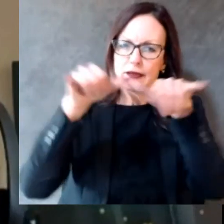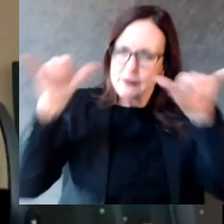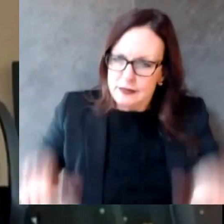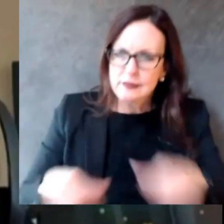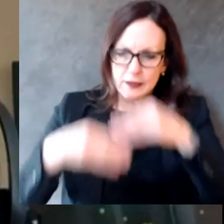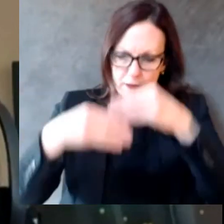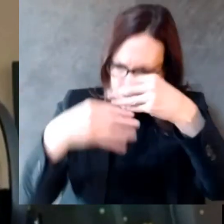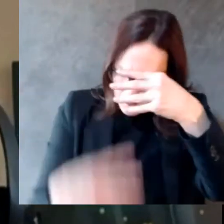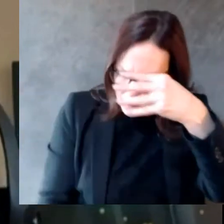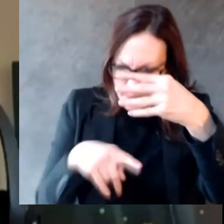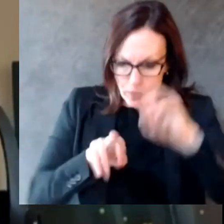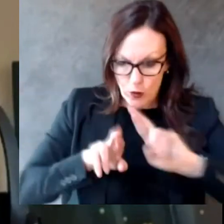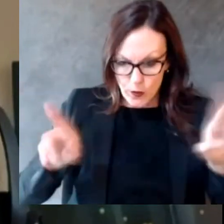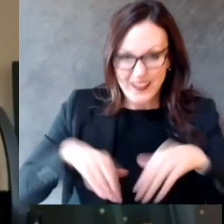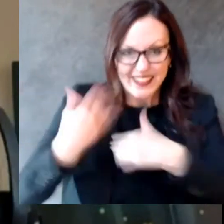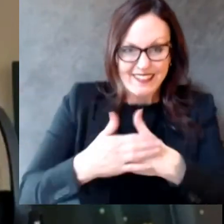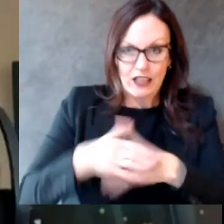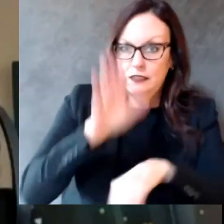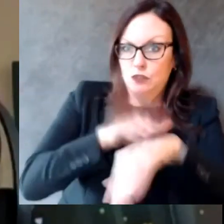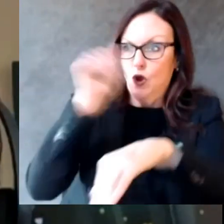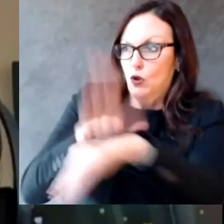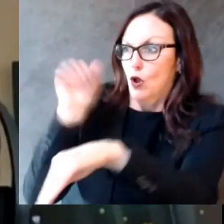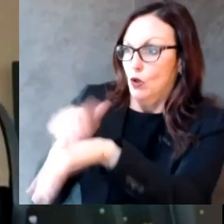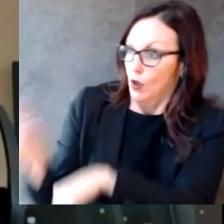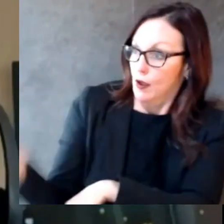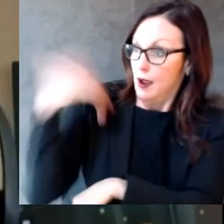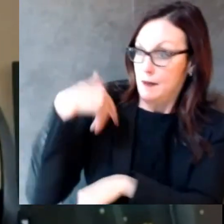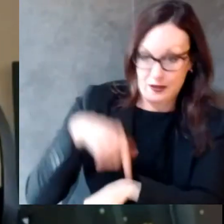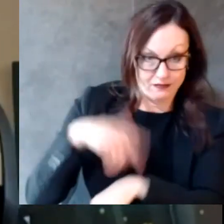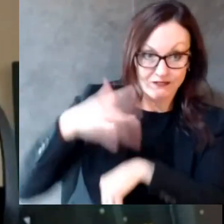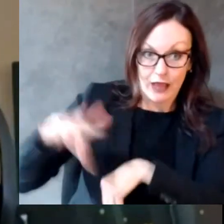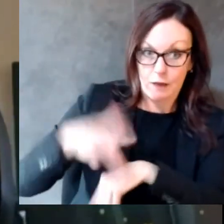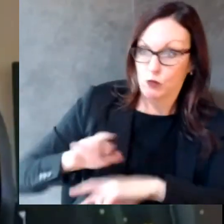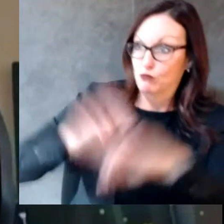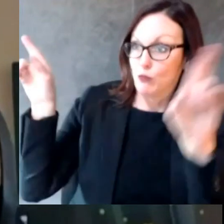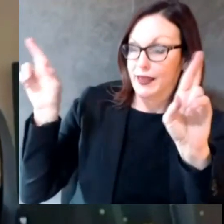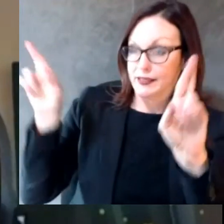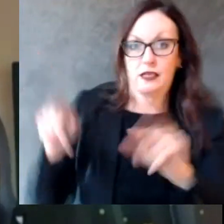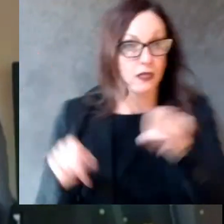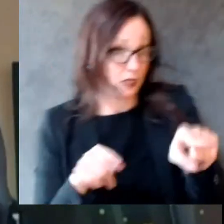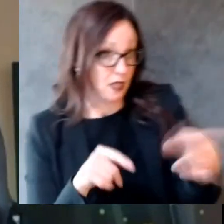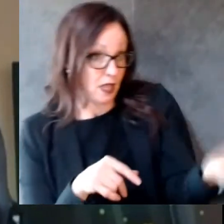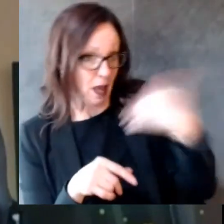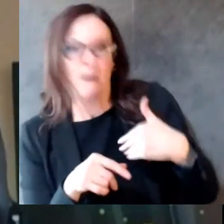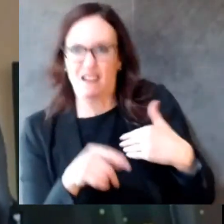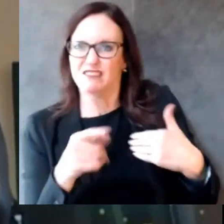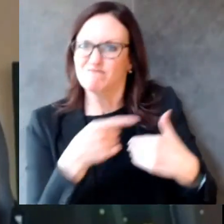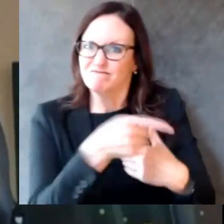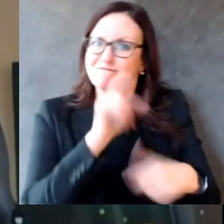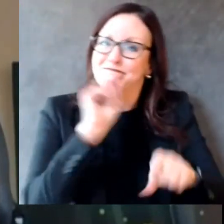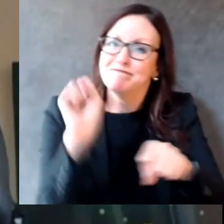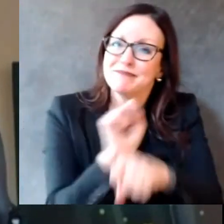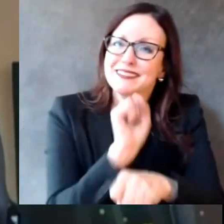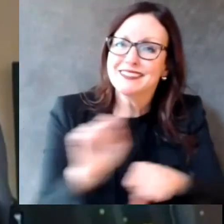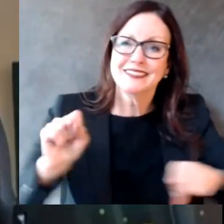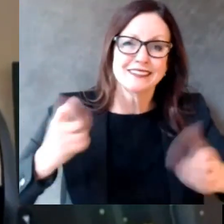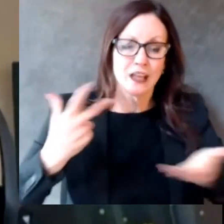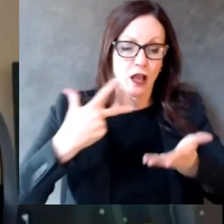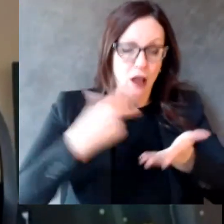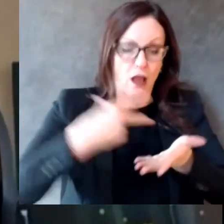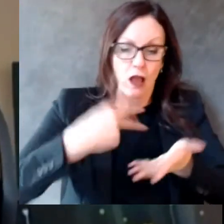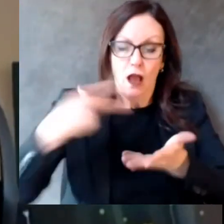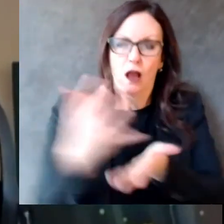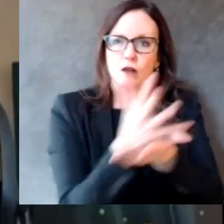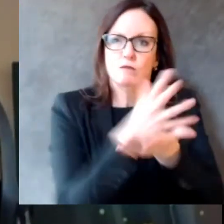need amongst our health, particularly our health system vaccinators, as they move vaccine into